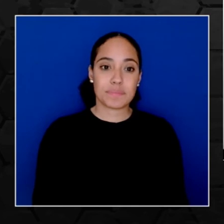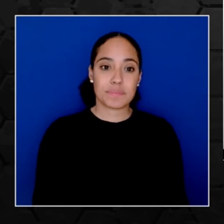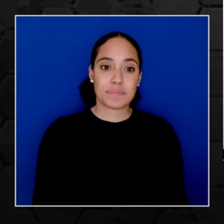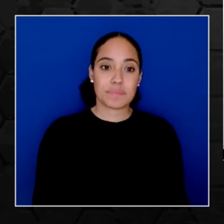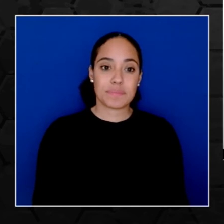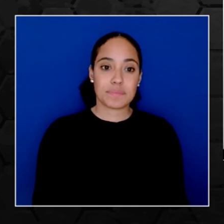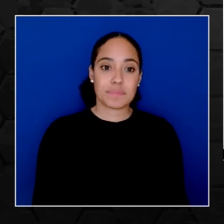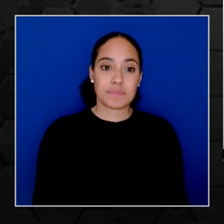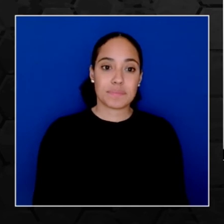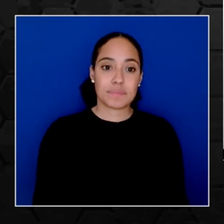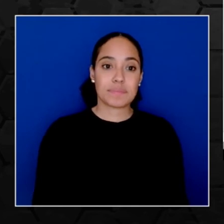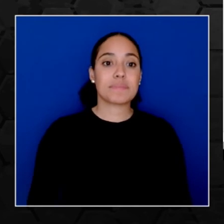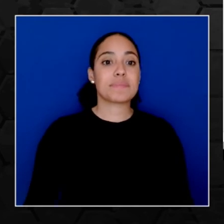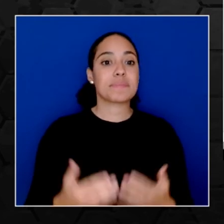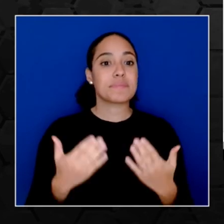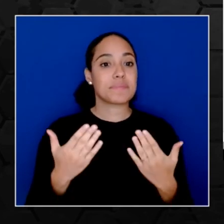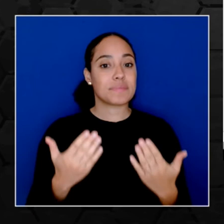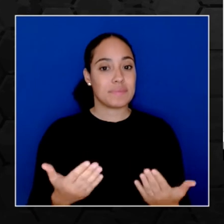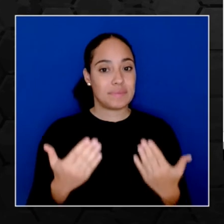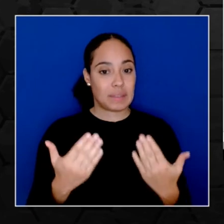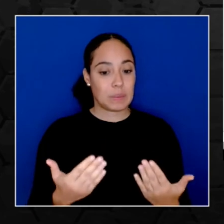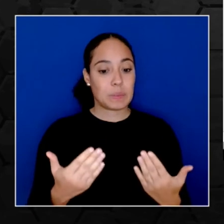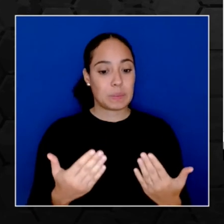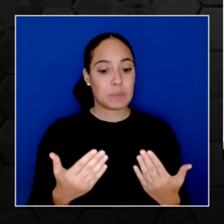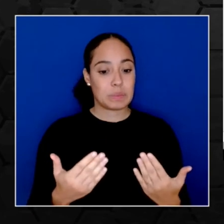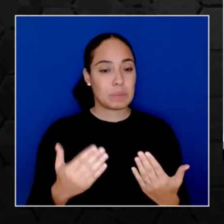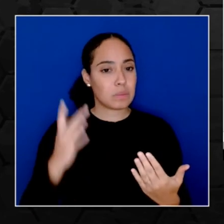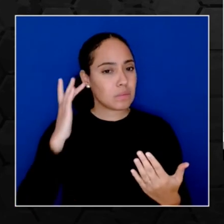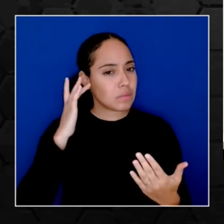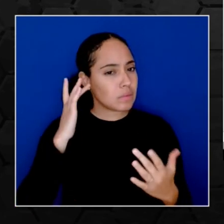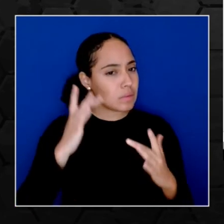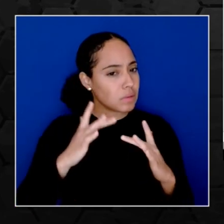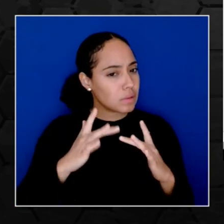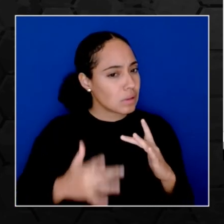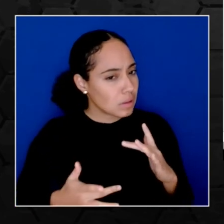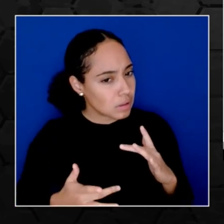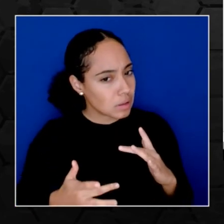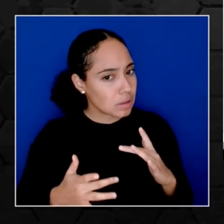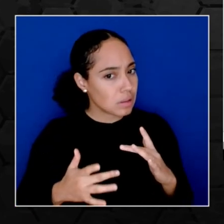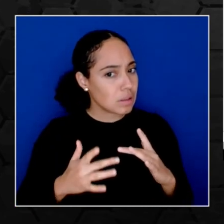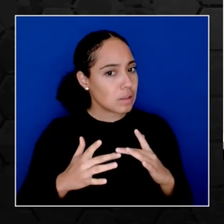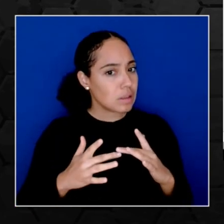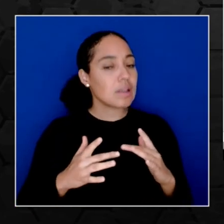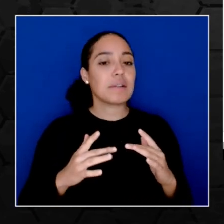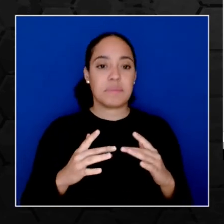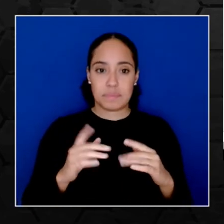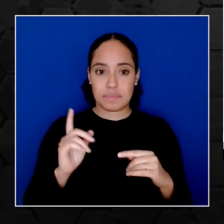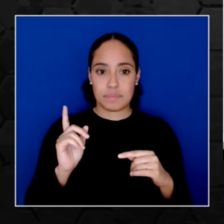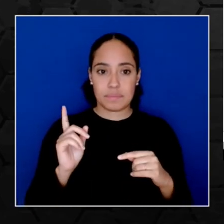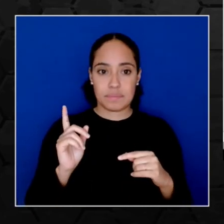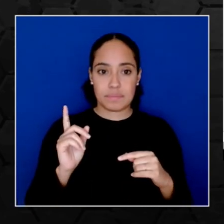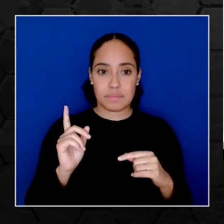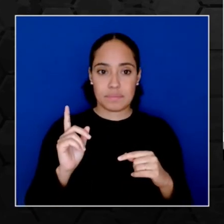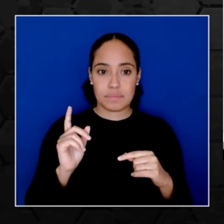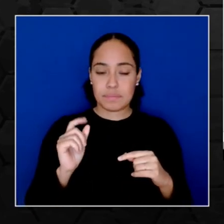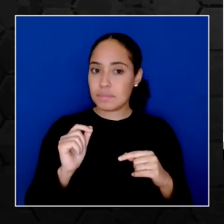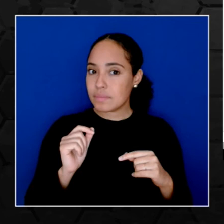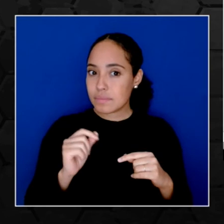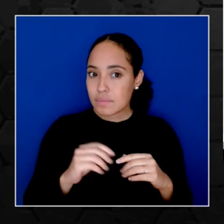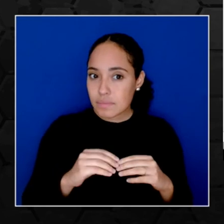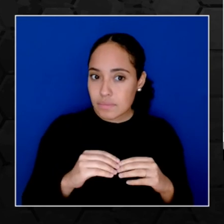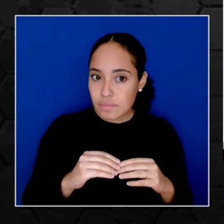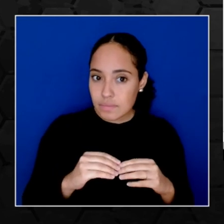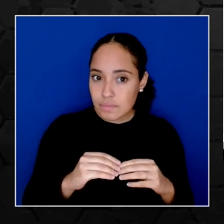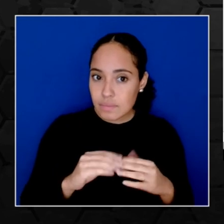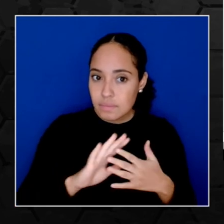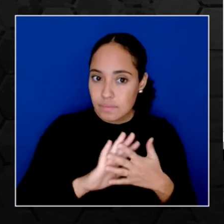the bot real quick. That's the next part, because once a bot is ready, you can't really keep testing it on a web chat before that we were doing it there, right? You want to get it